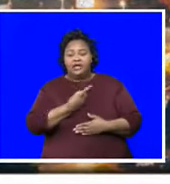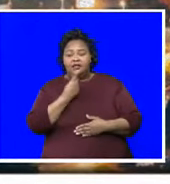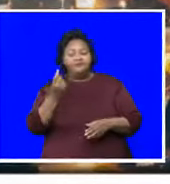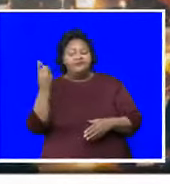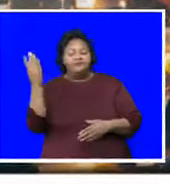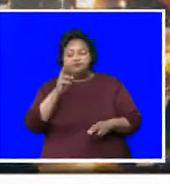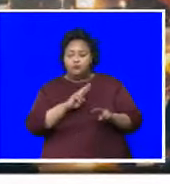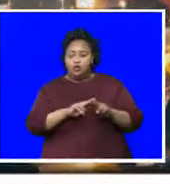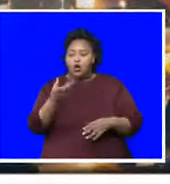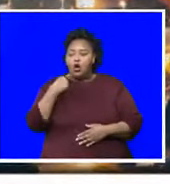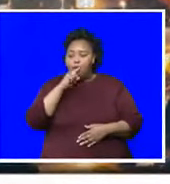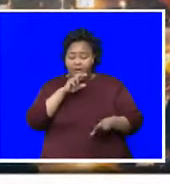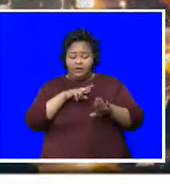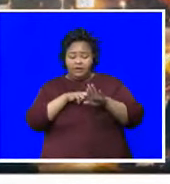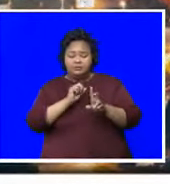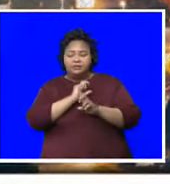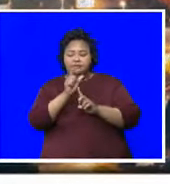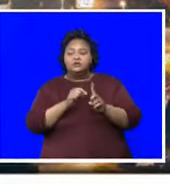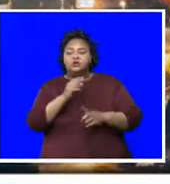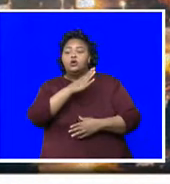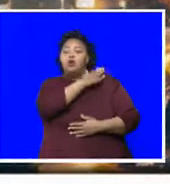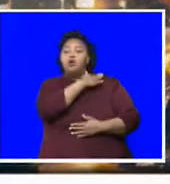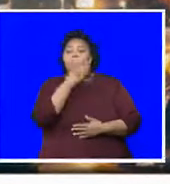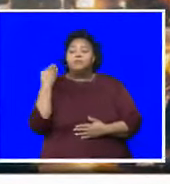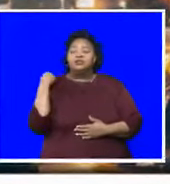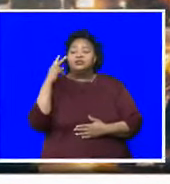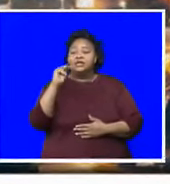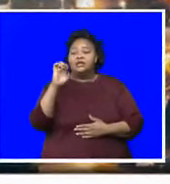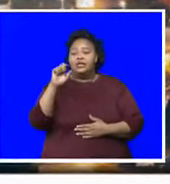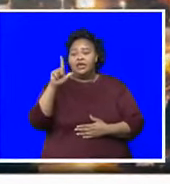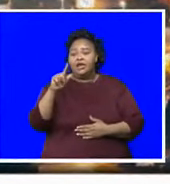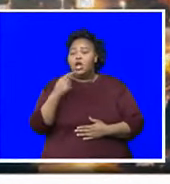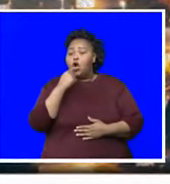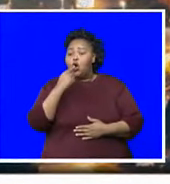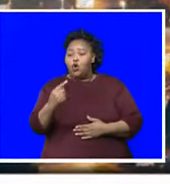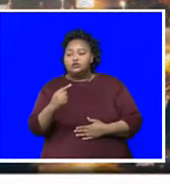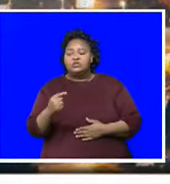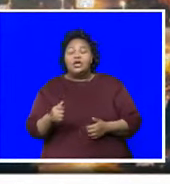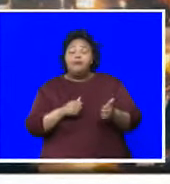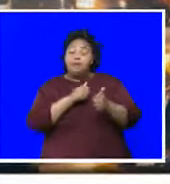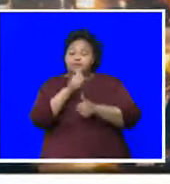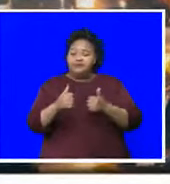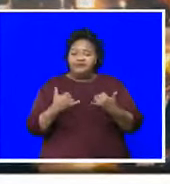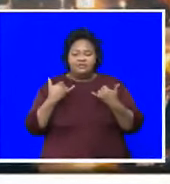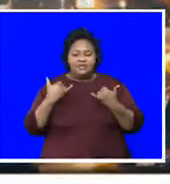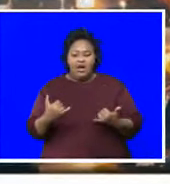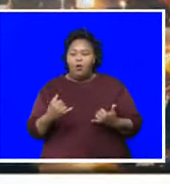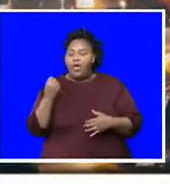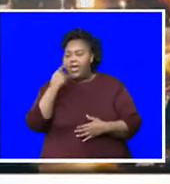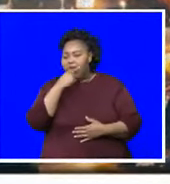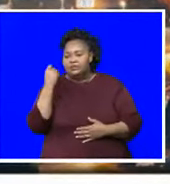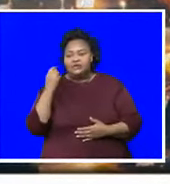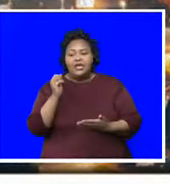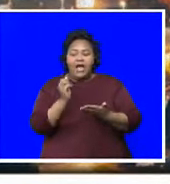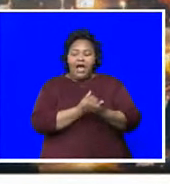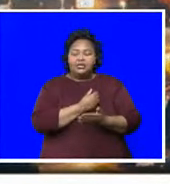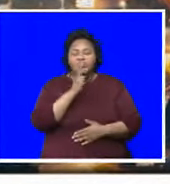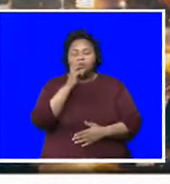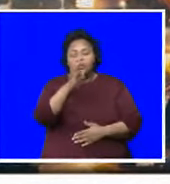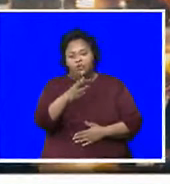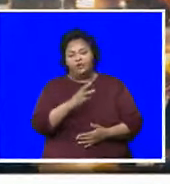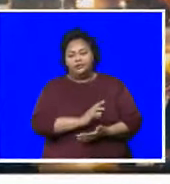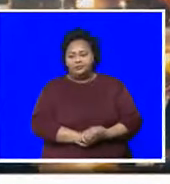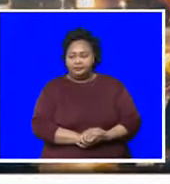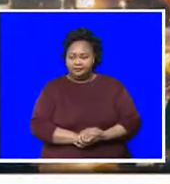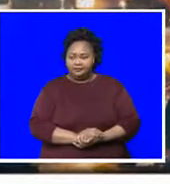decentralize government services. The Minister represented the Minister for Public Works and Transport, Chief Lanhla Zandwandwe, during the launch. Eswatini TV's Nelson